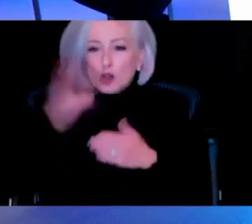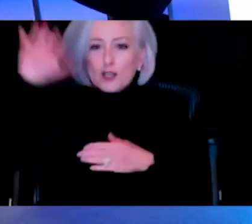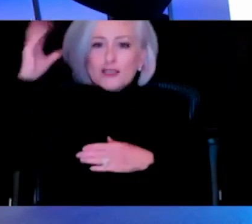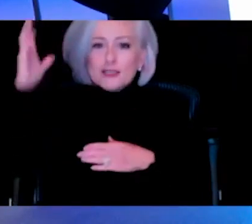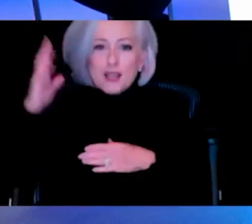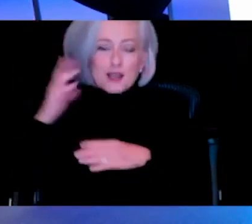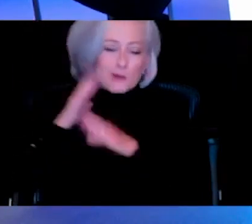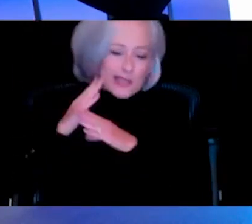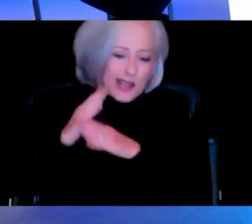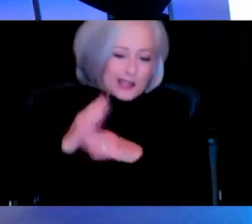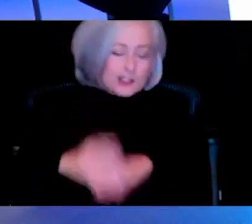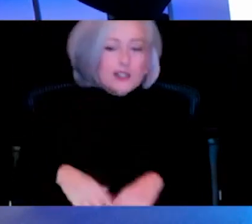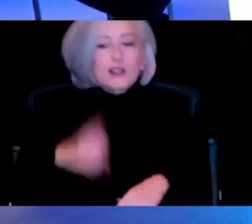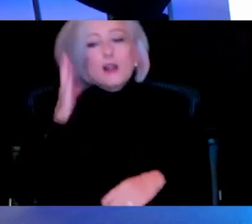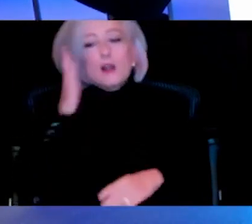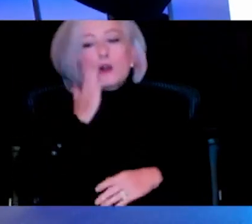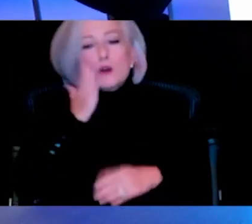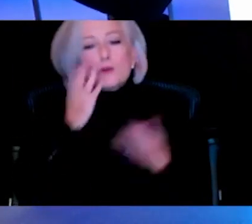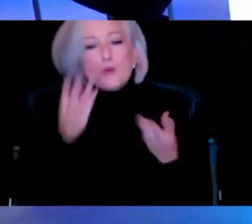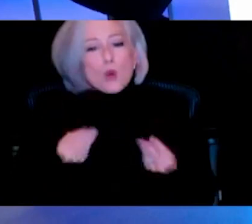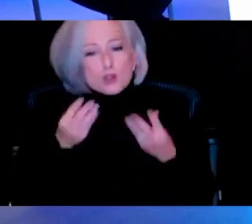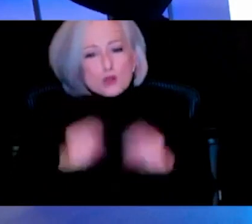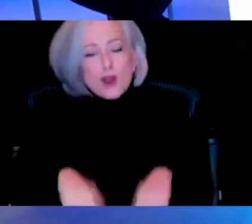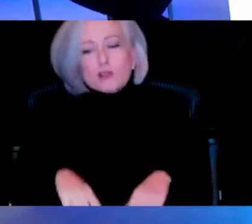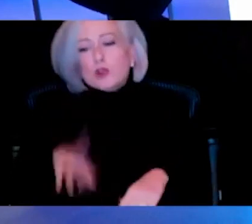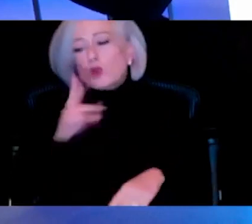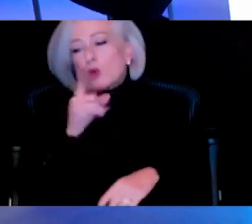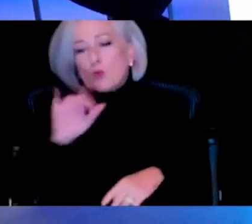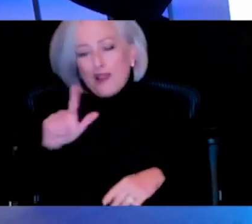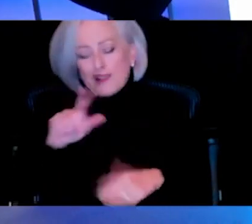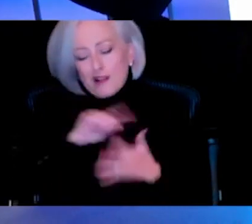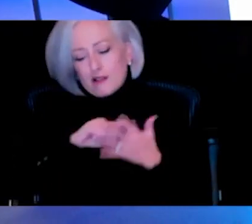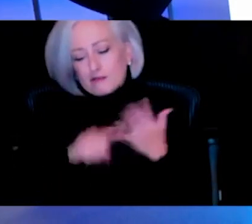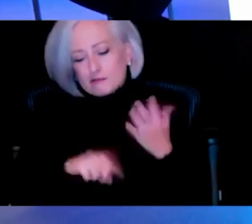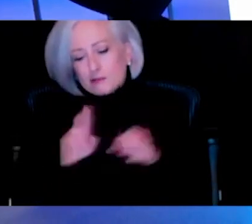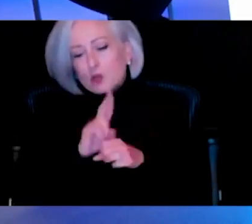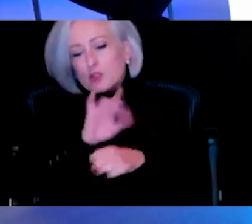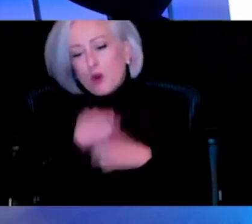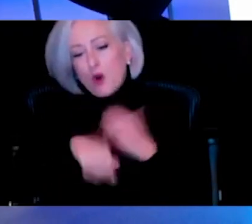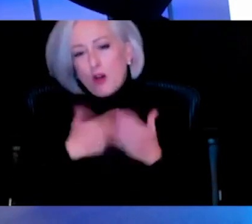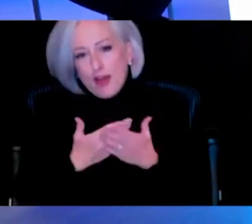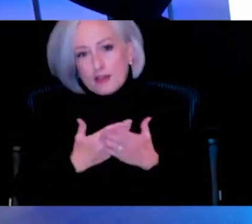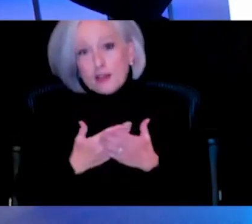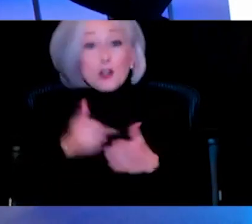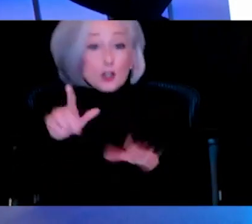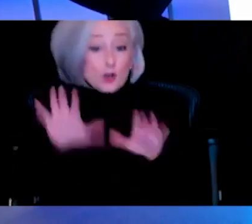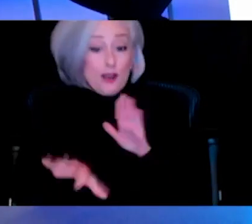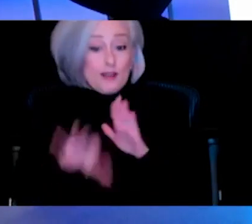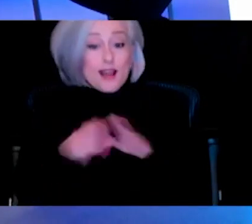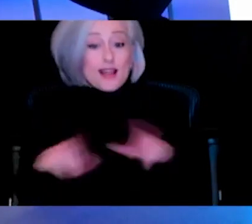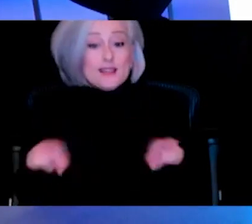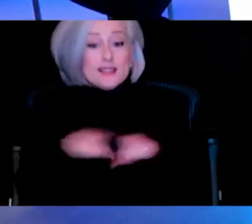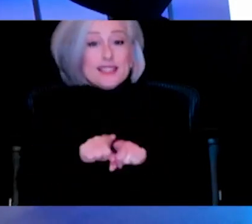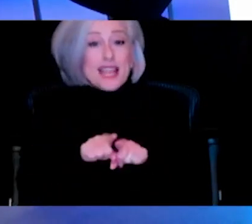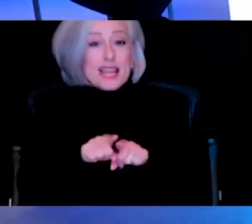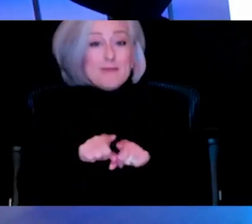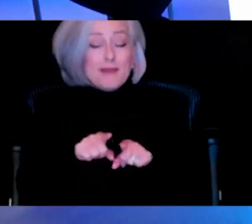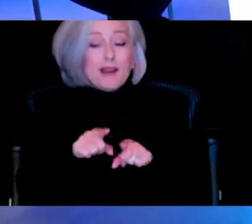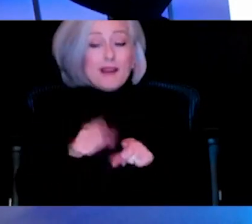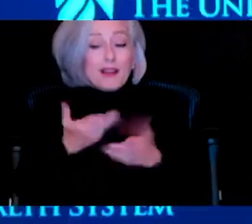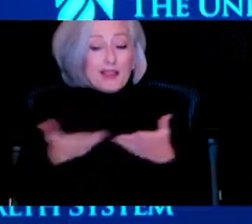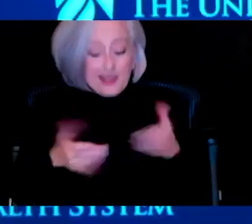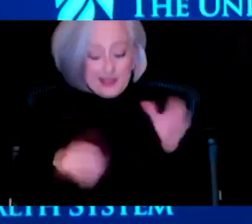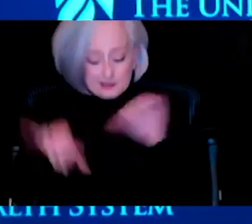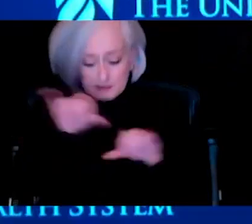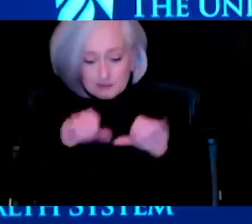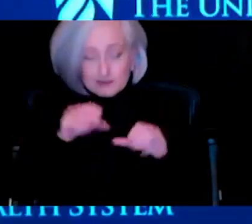using retinols and things like that. So, you can find the same ingredients in much lower cost products that are just as